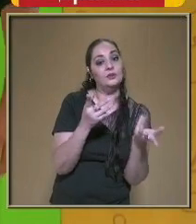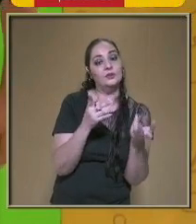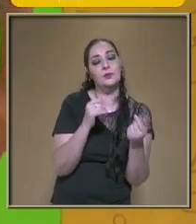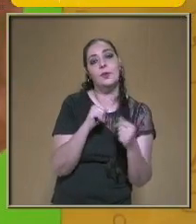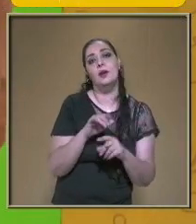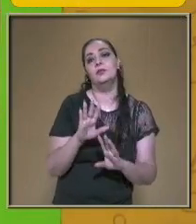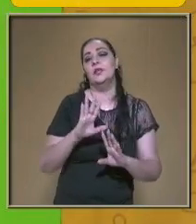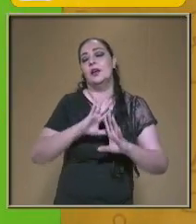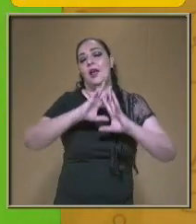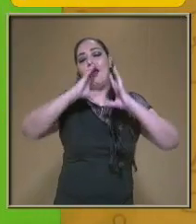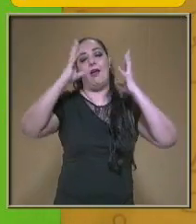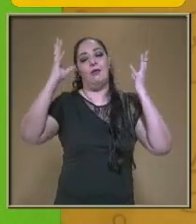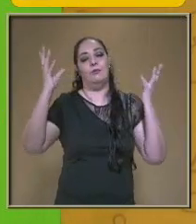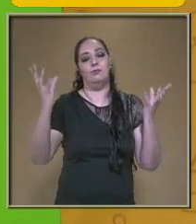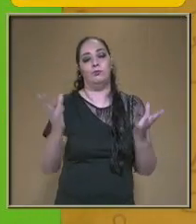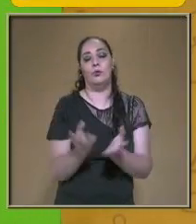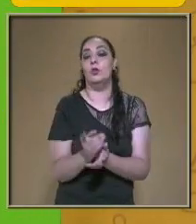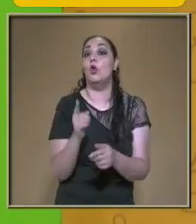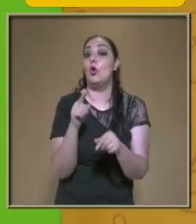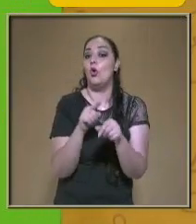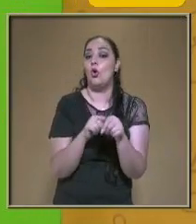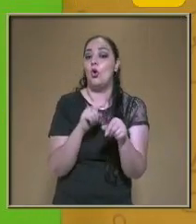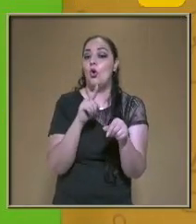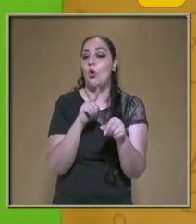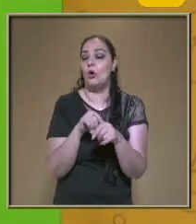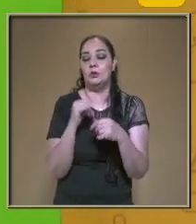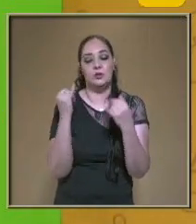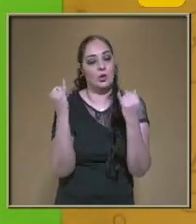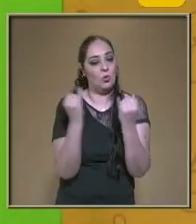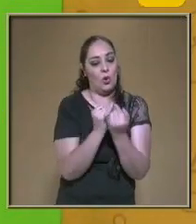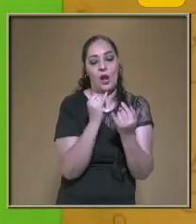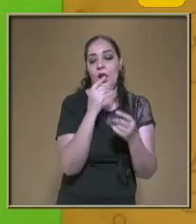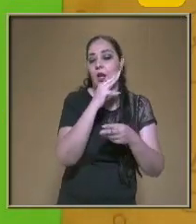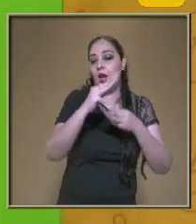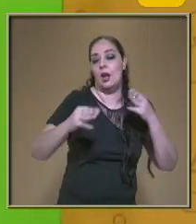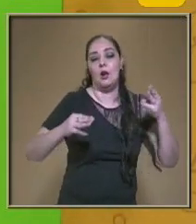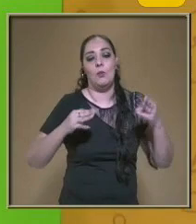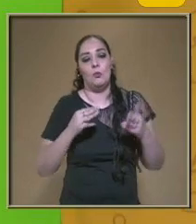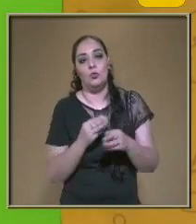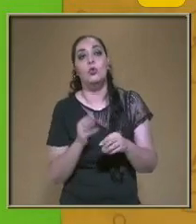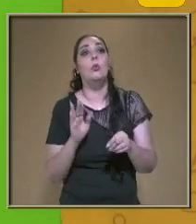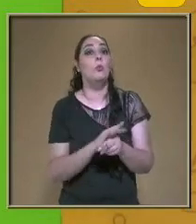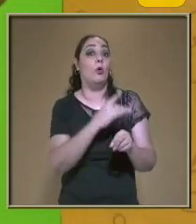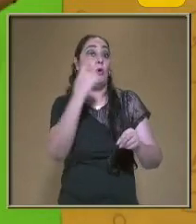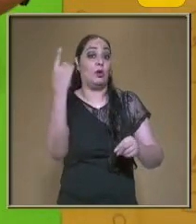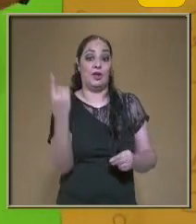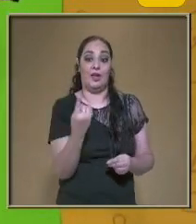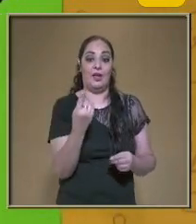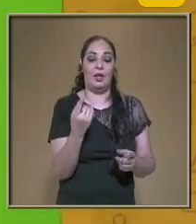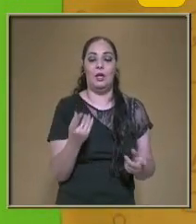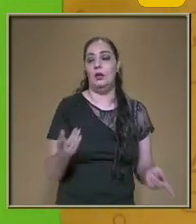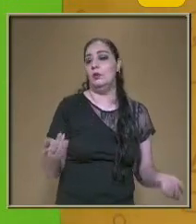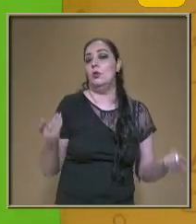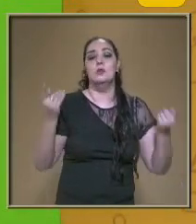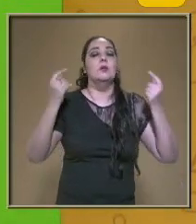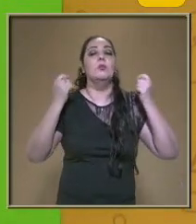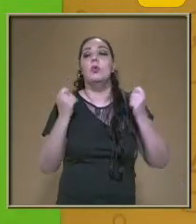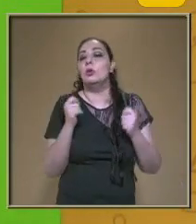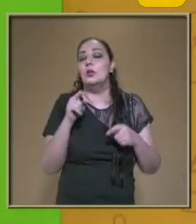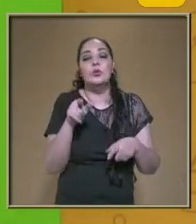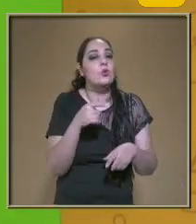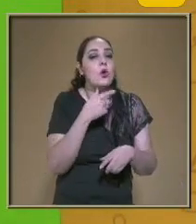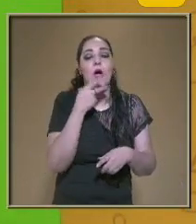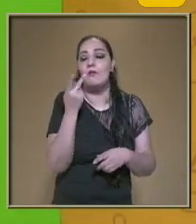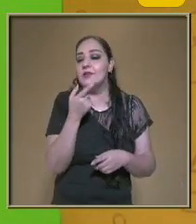global. Around the world, the colors are going to be the same because it is not important if you don't speak